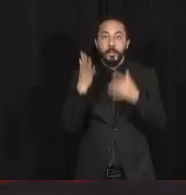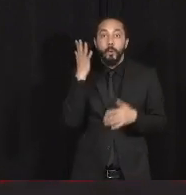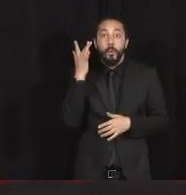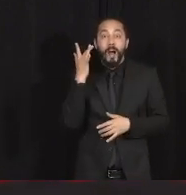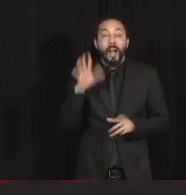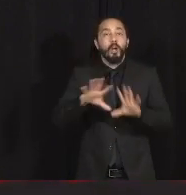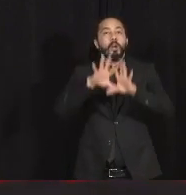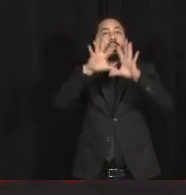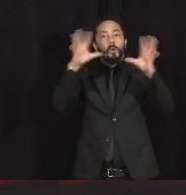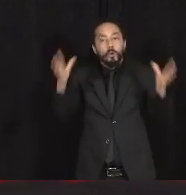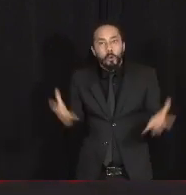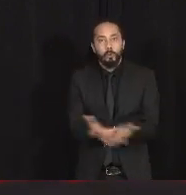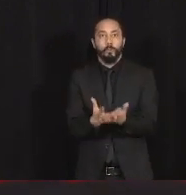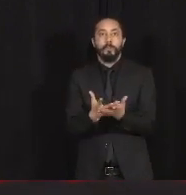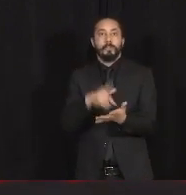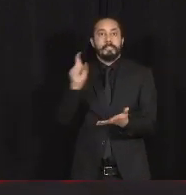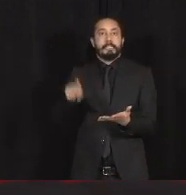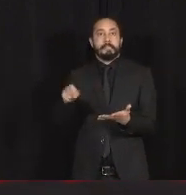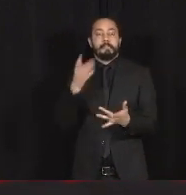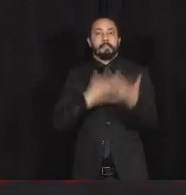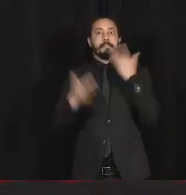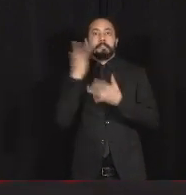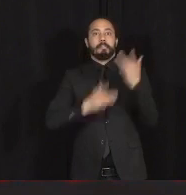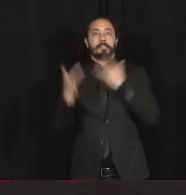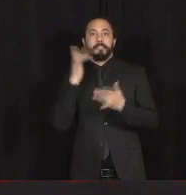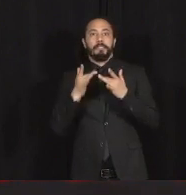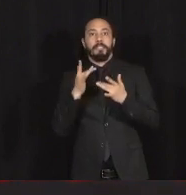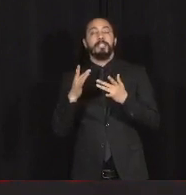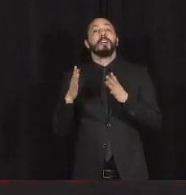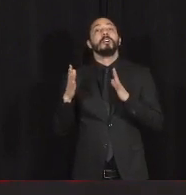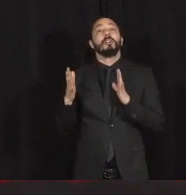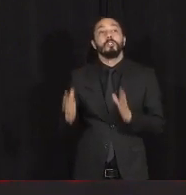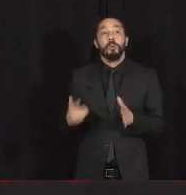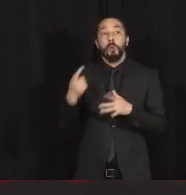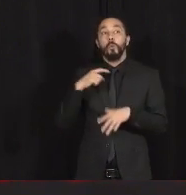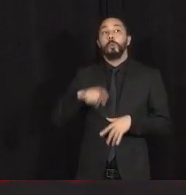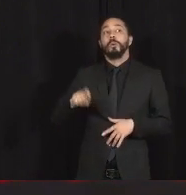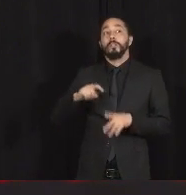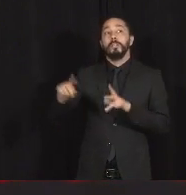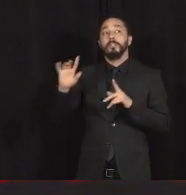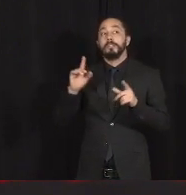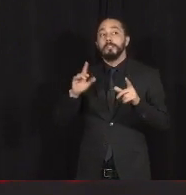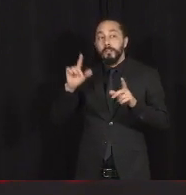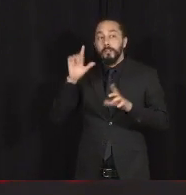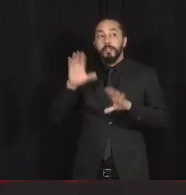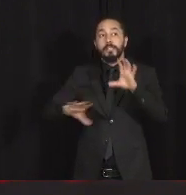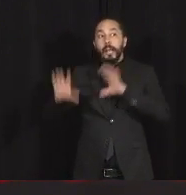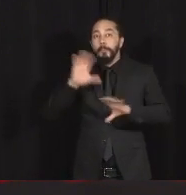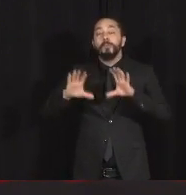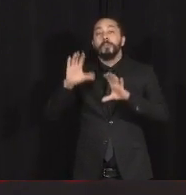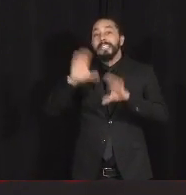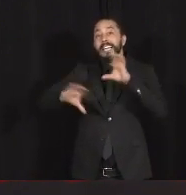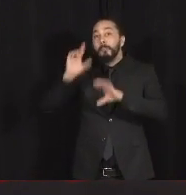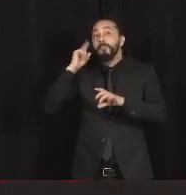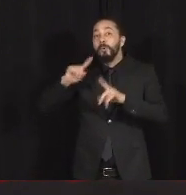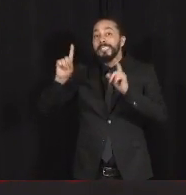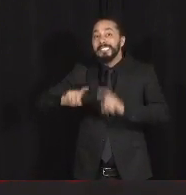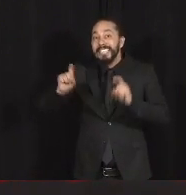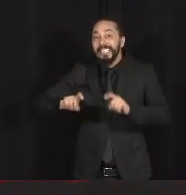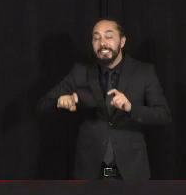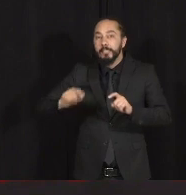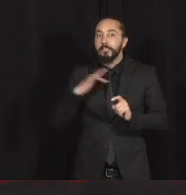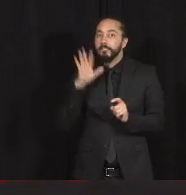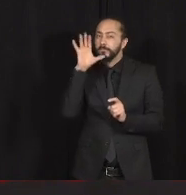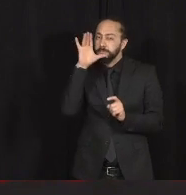be overcome with Herculean efforts by many in the system. And I think it has been very heartening to